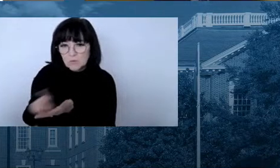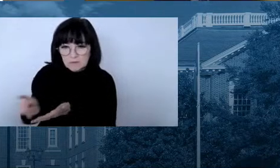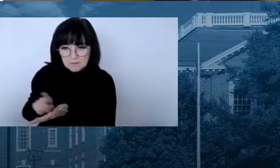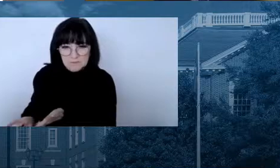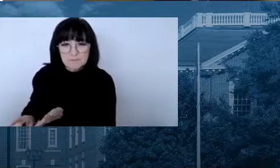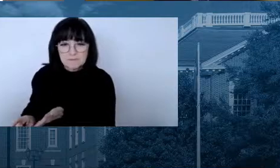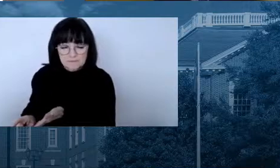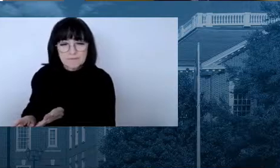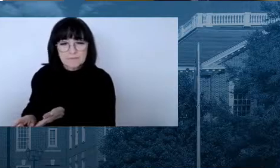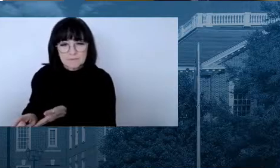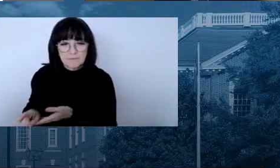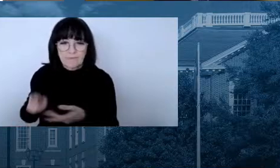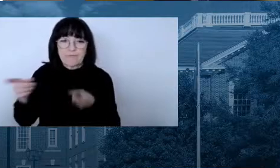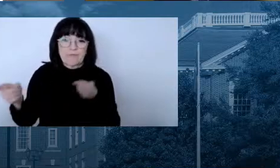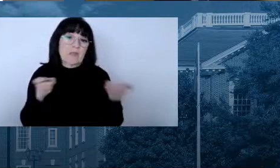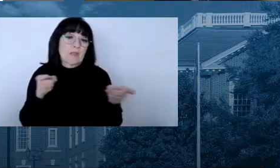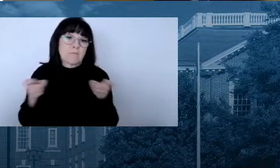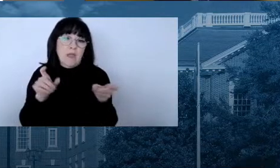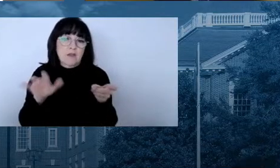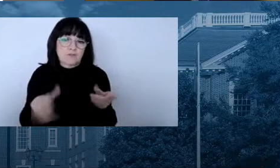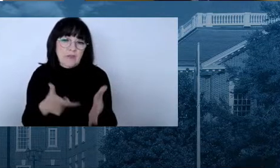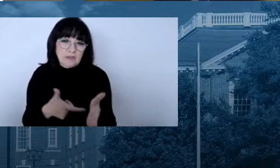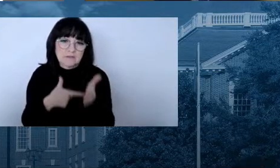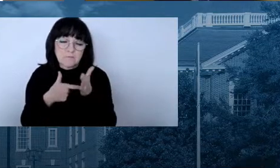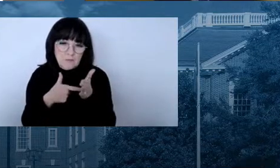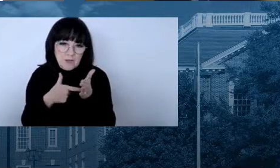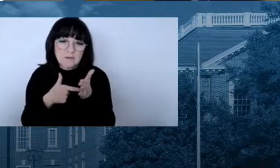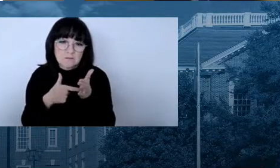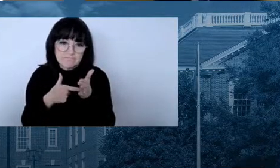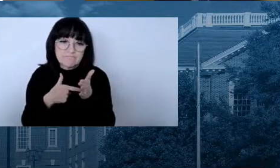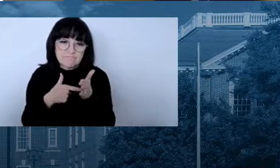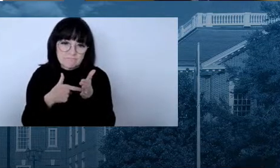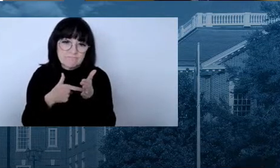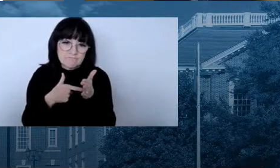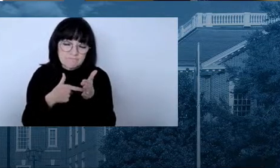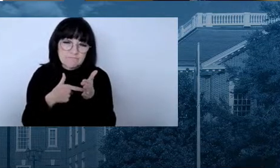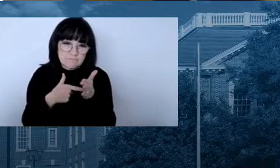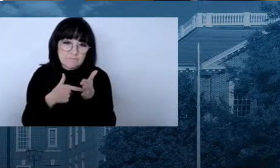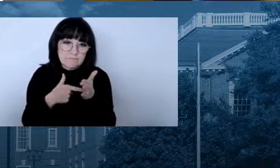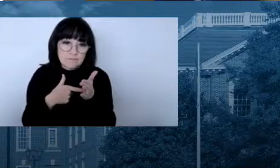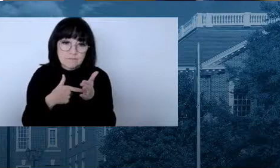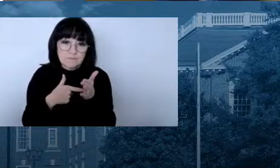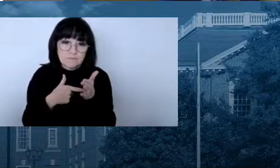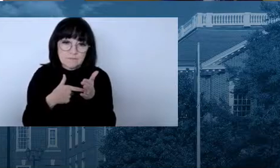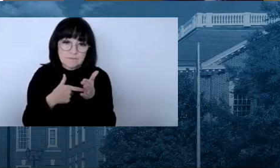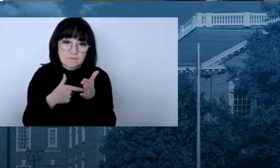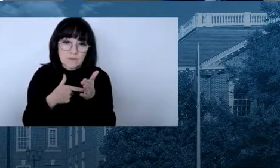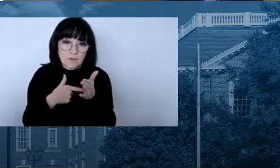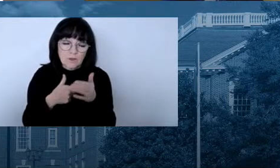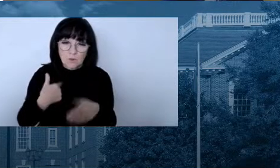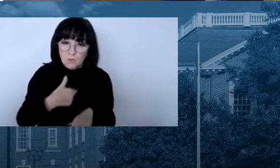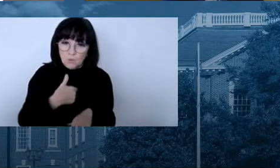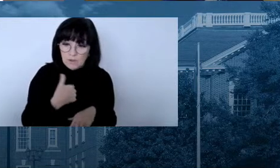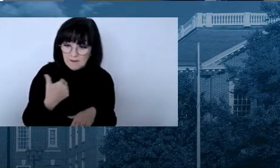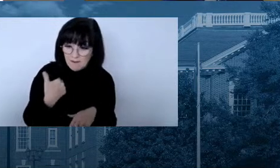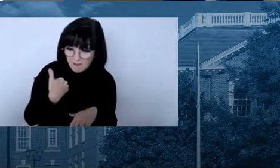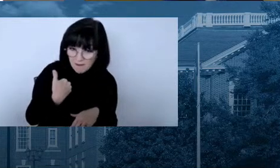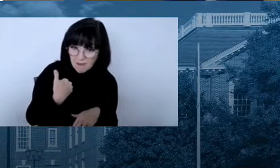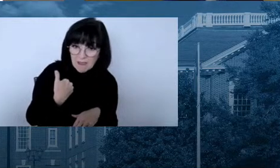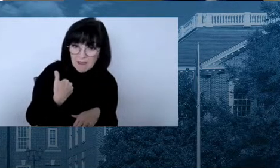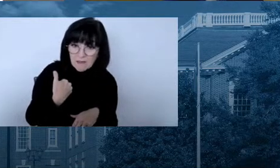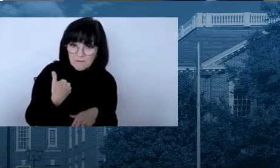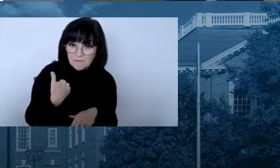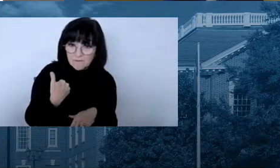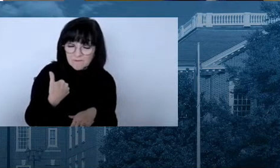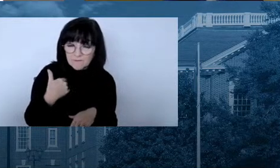to manage the demand on a regular basis. Do we have the number of self,